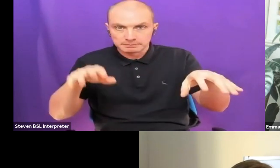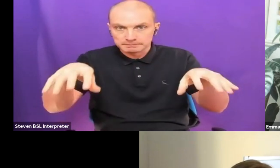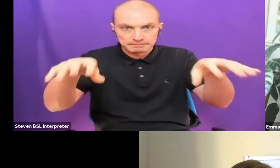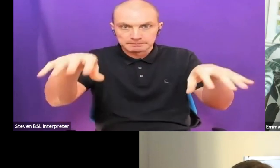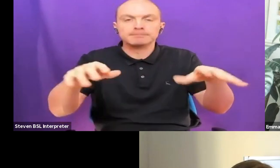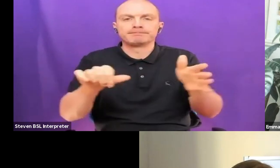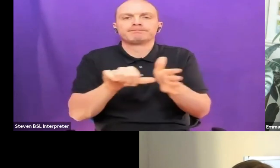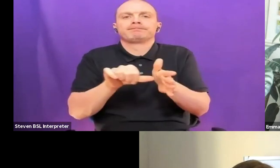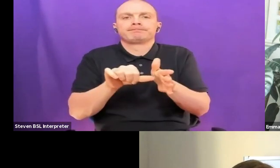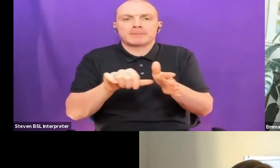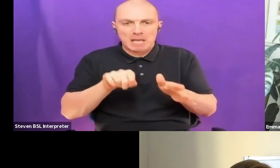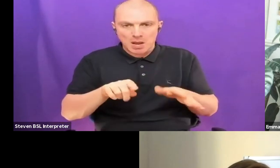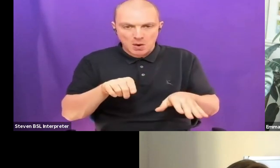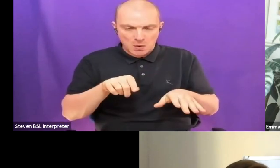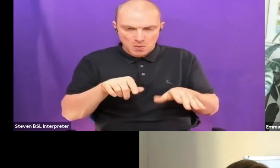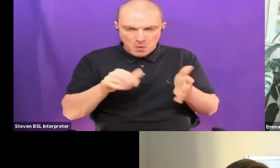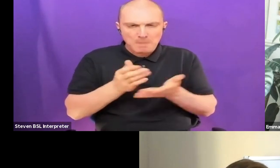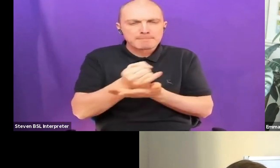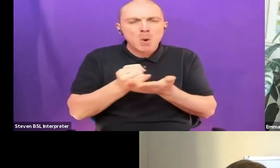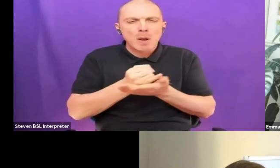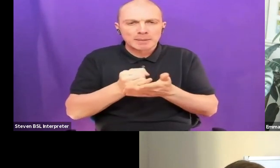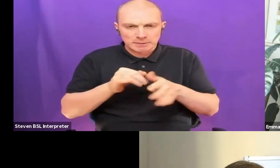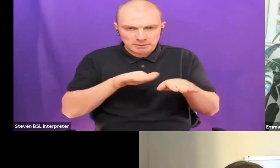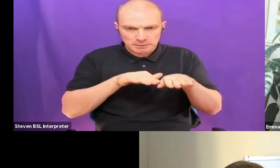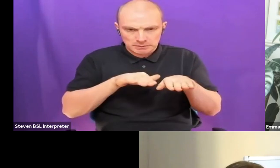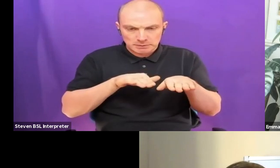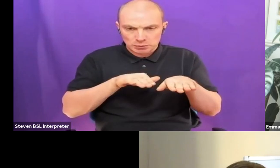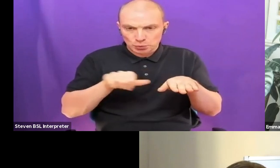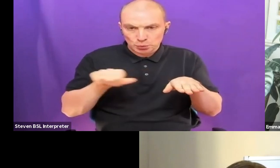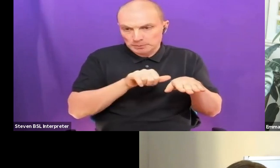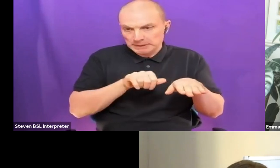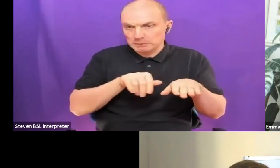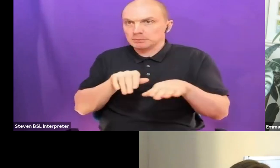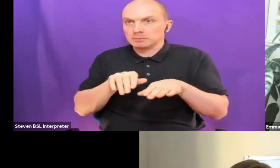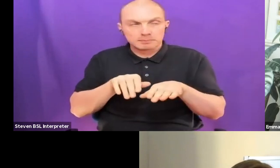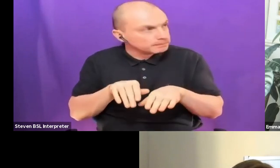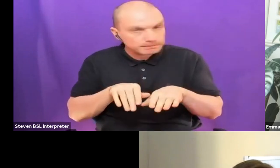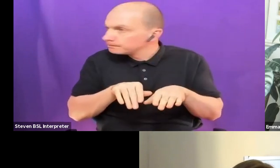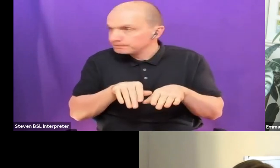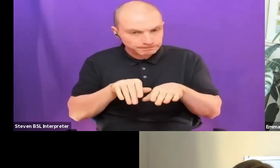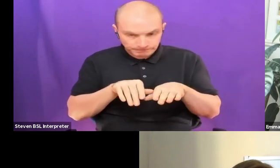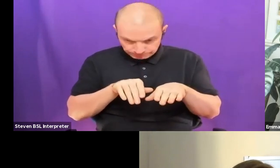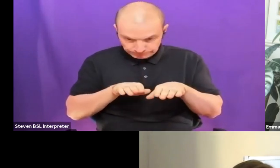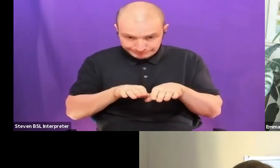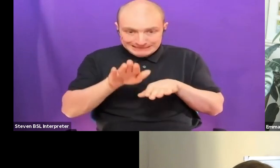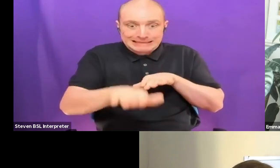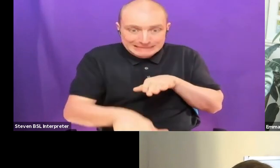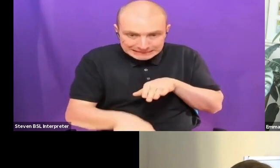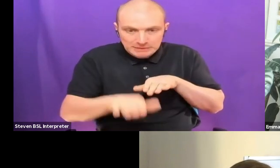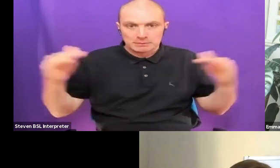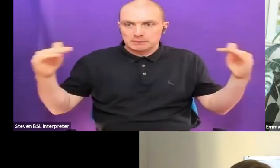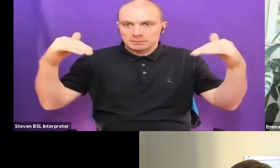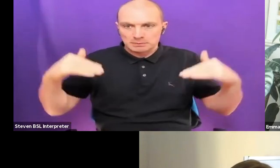concerns around poor pavement infrastructure, around the lack of dropped curbs and safe crossing places. The pavement